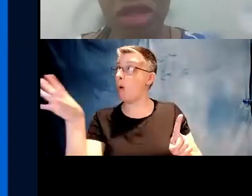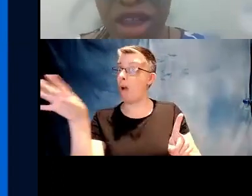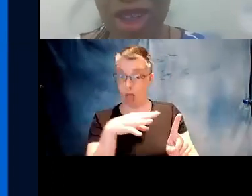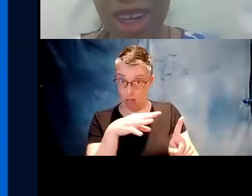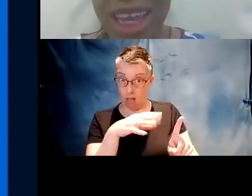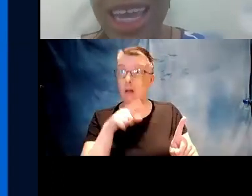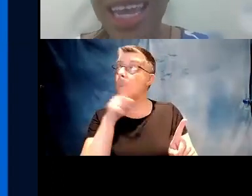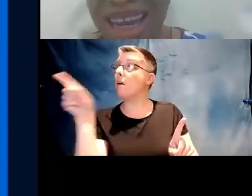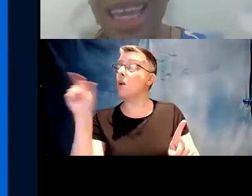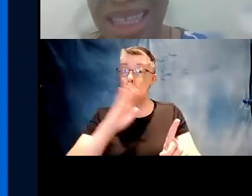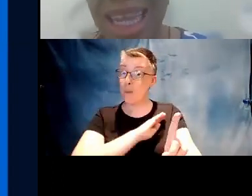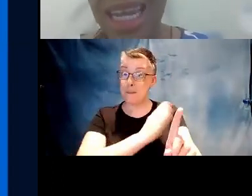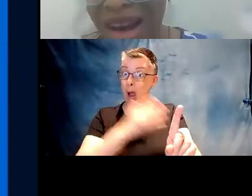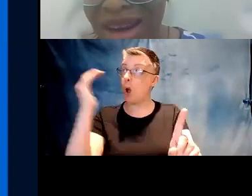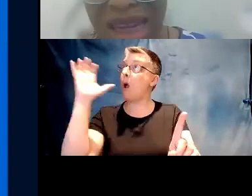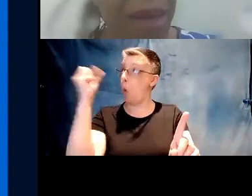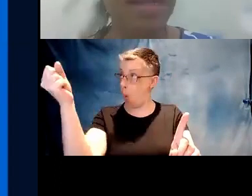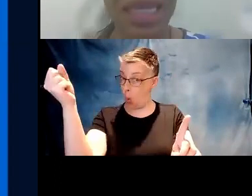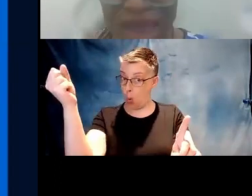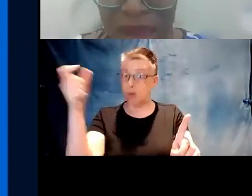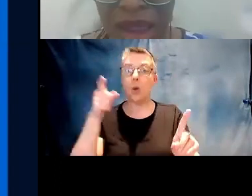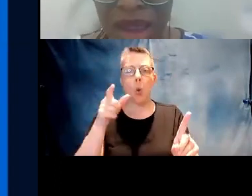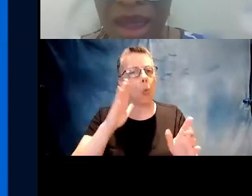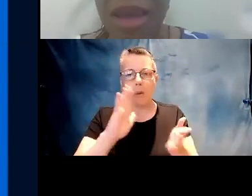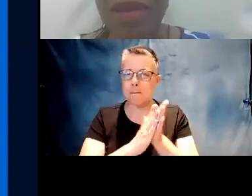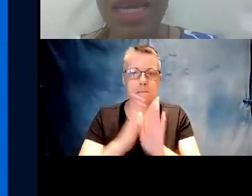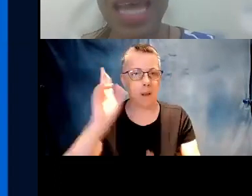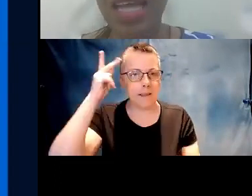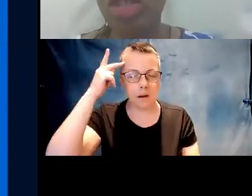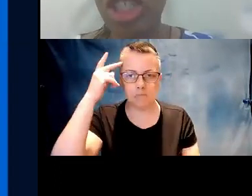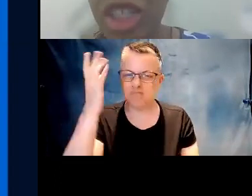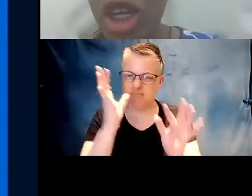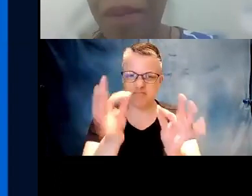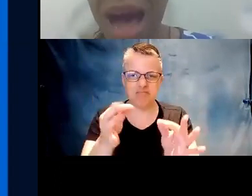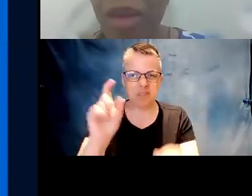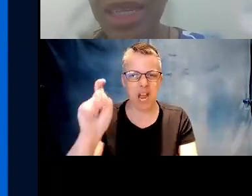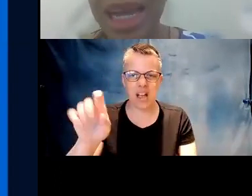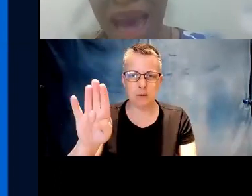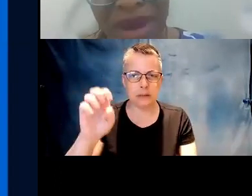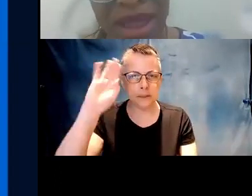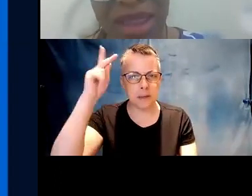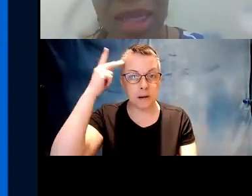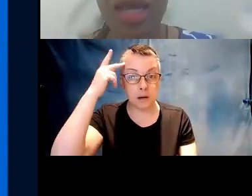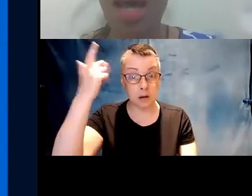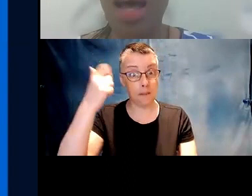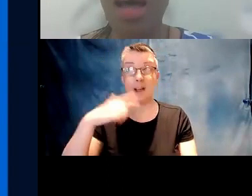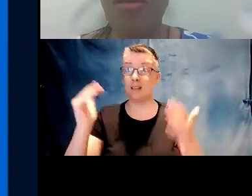power structure, it is inherently political. Because as you're changing power